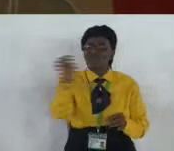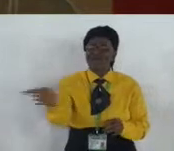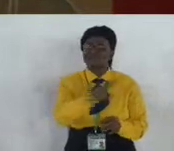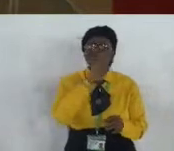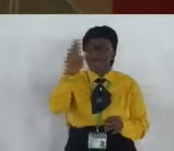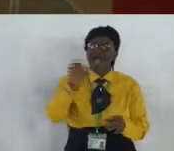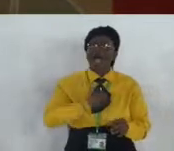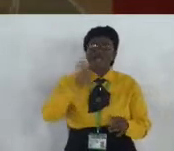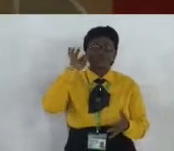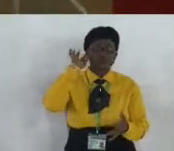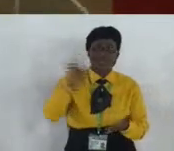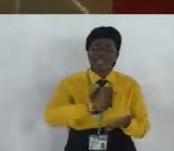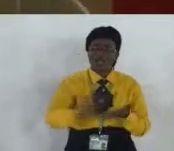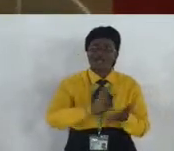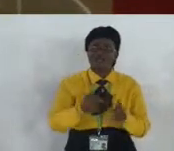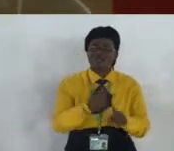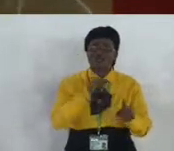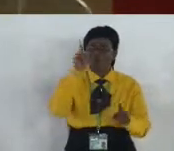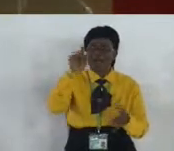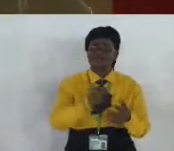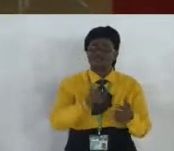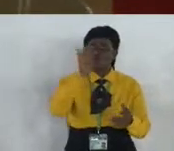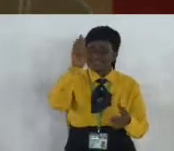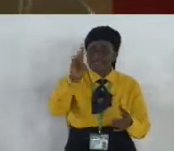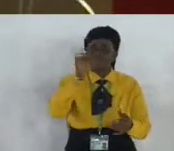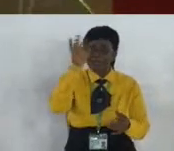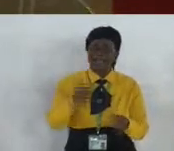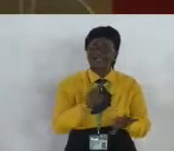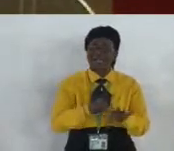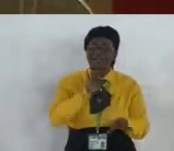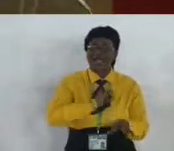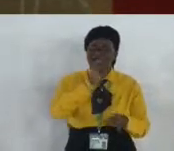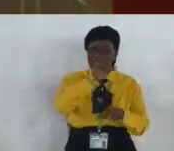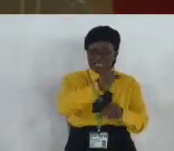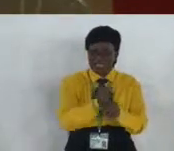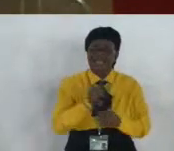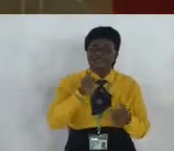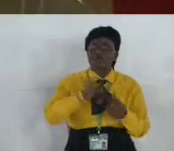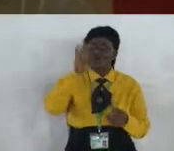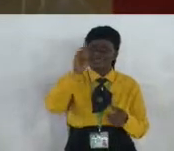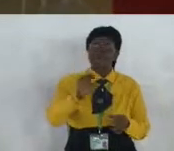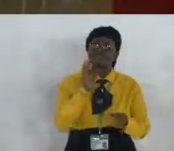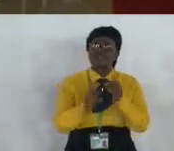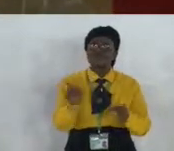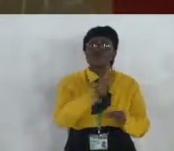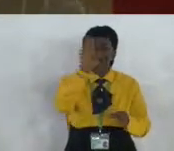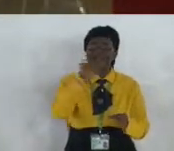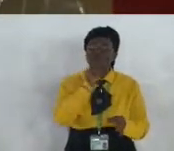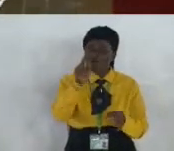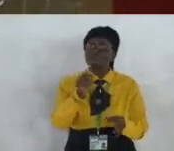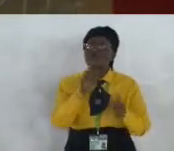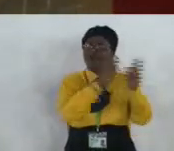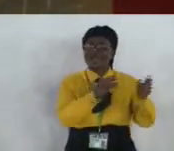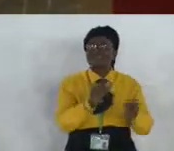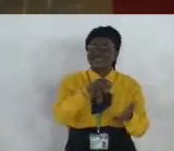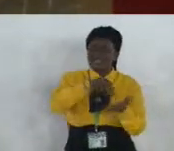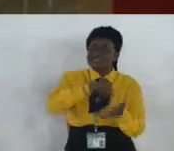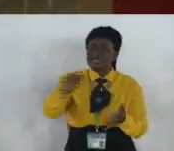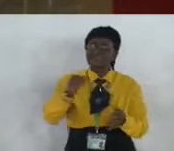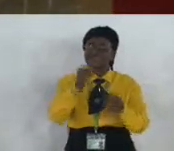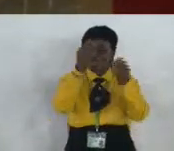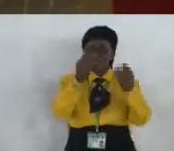1 to 7. By the time I get to 7, if you are not already standing before the altar, wherever you